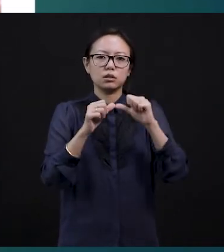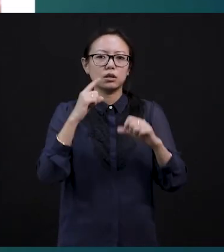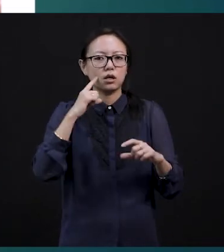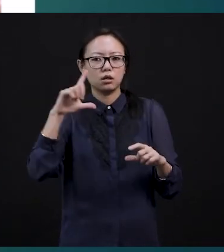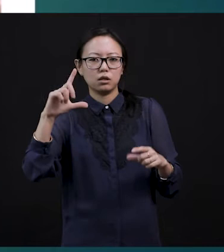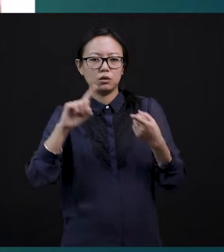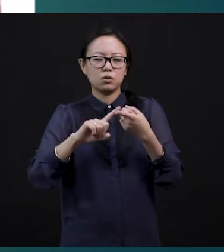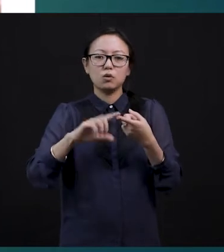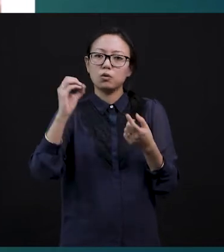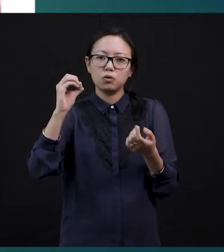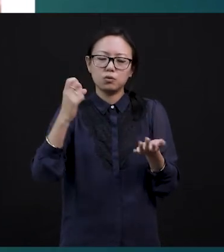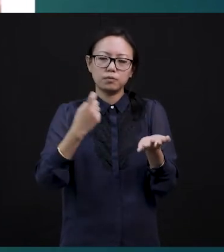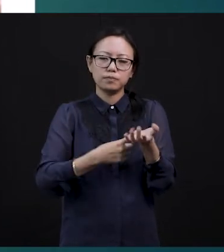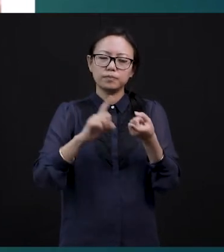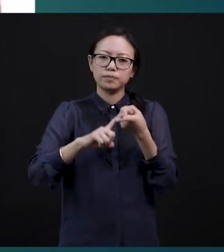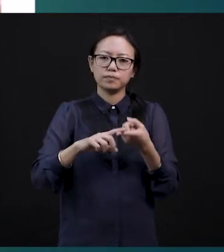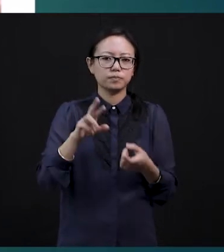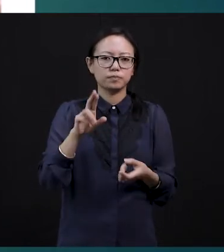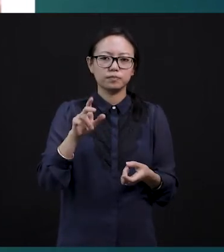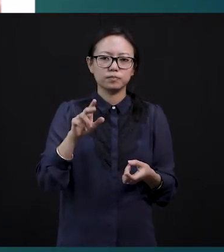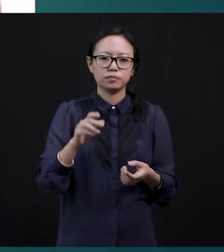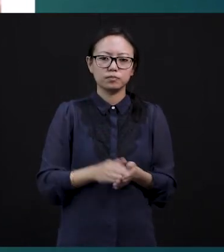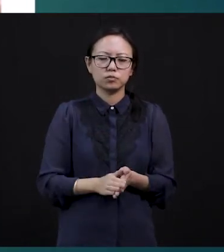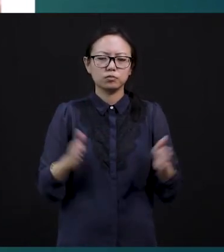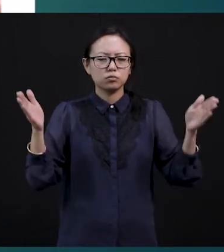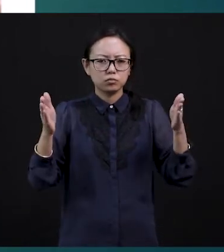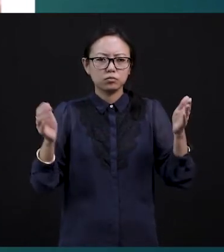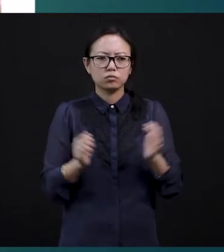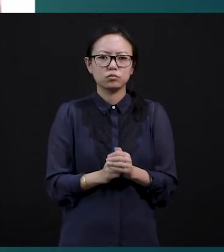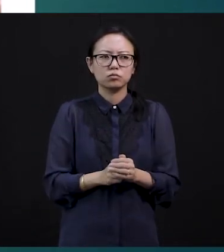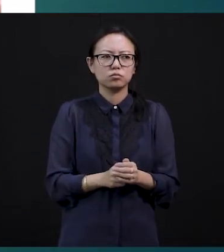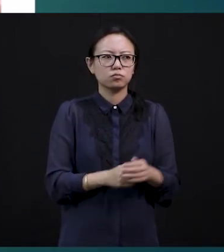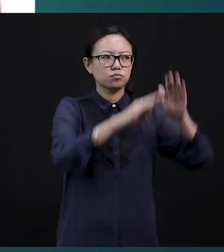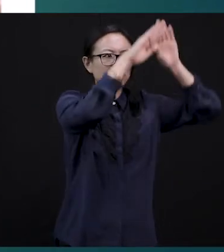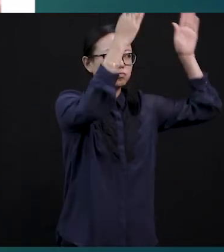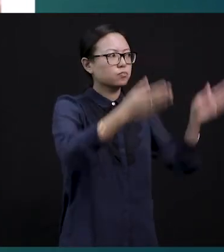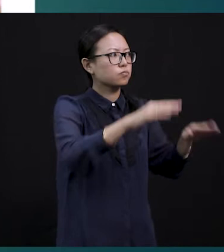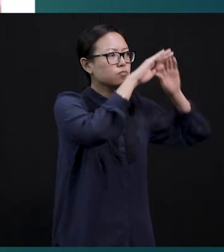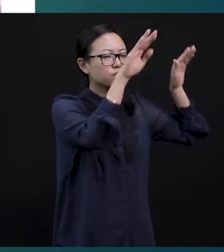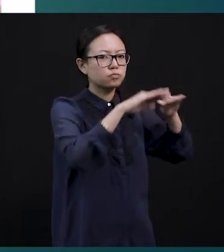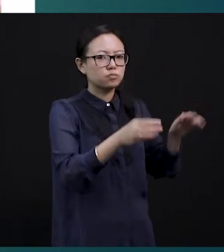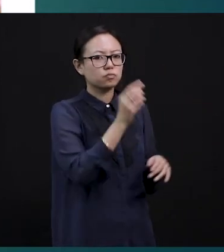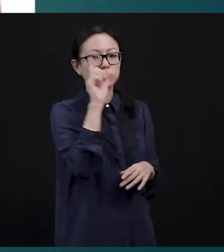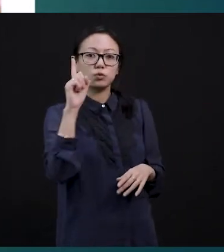cupboard. So what are the functions of a wholesaler? What is it that it does for us?